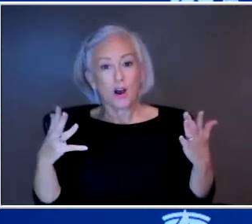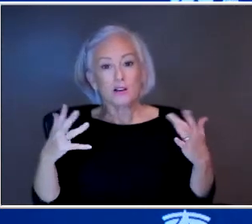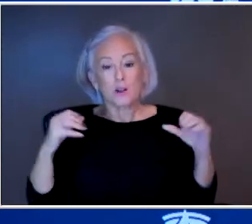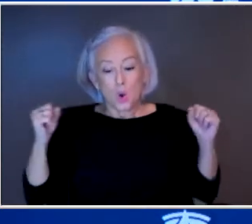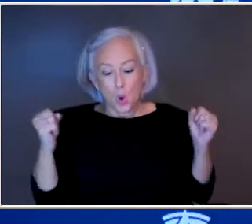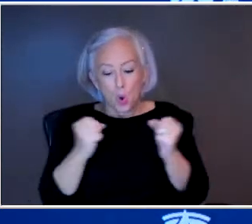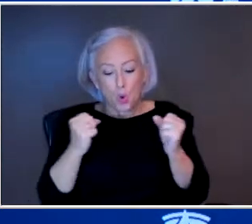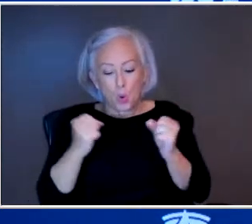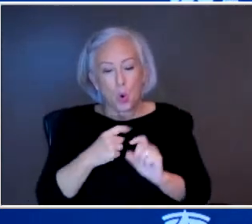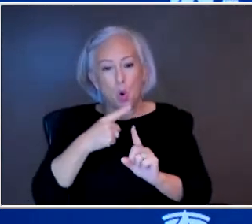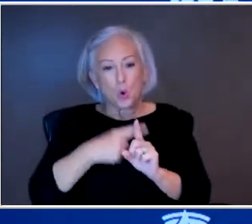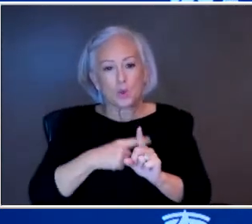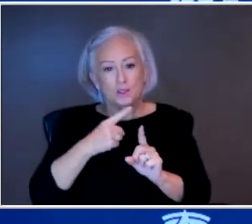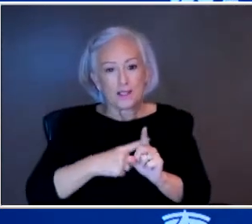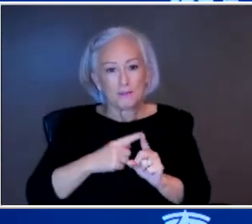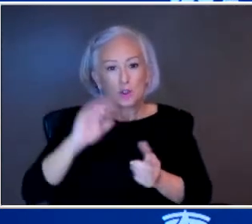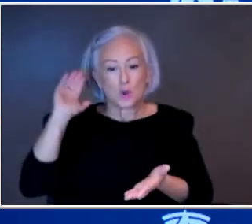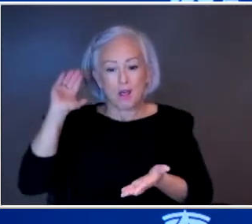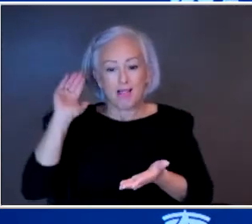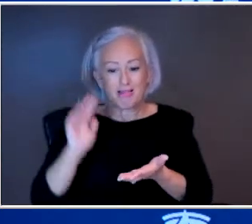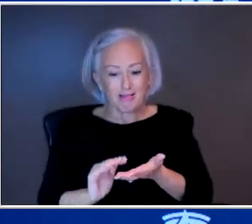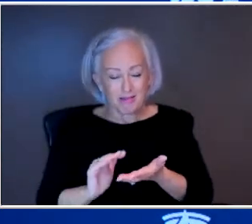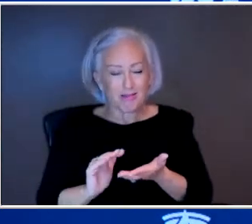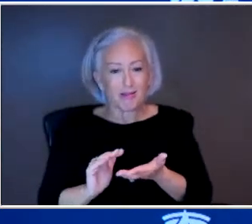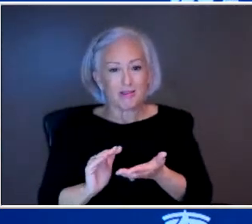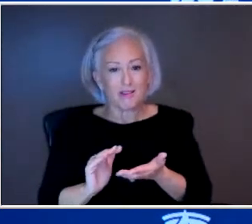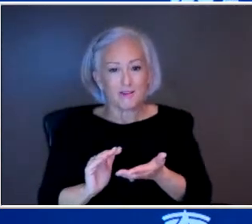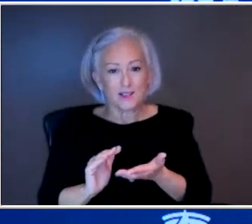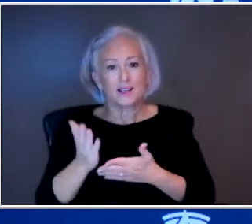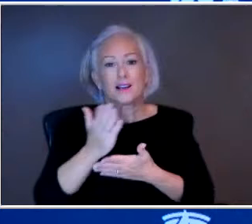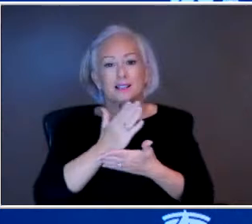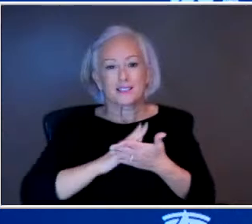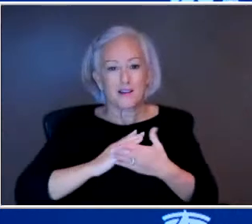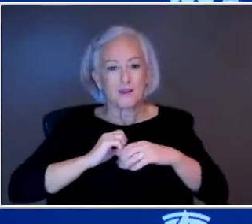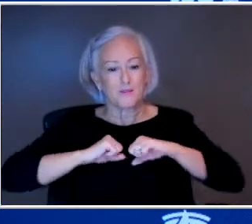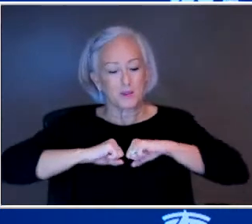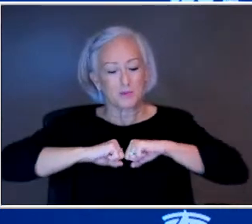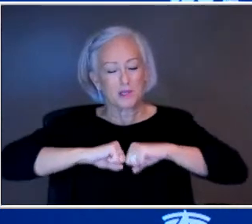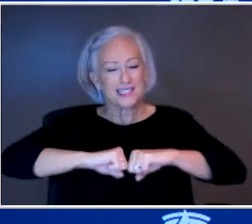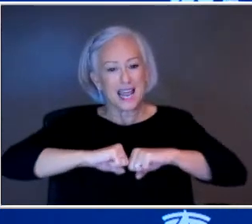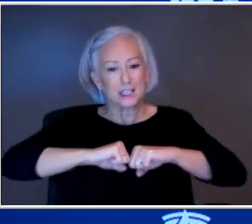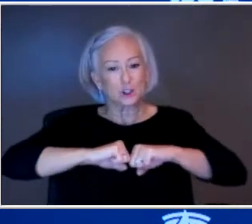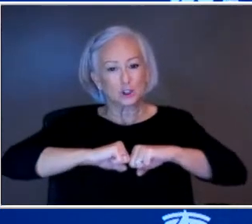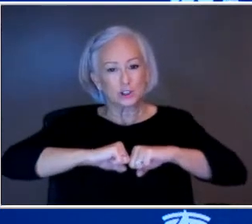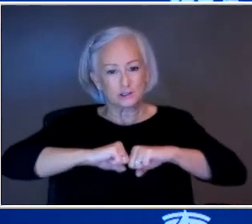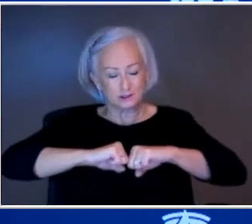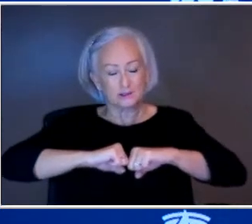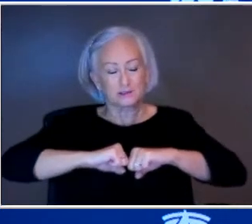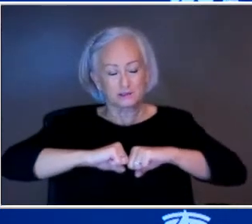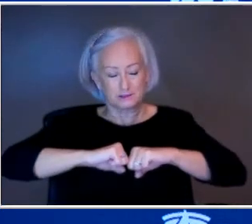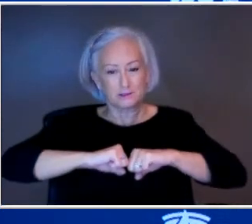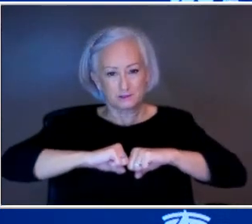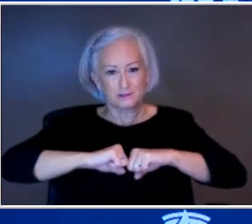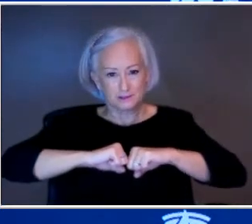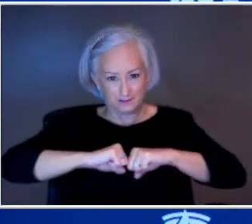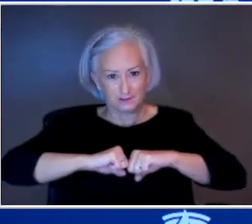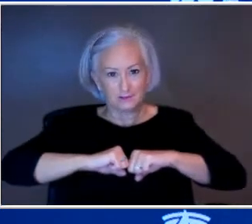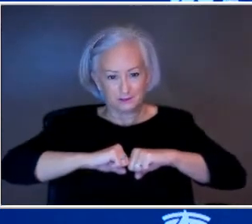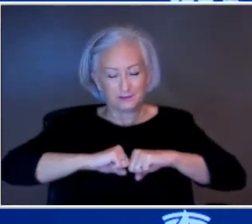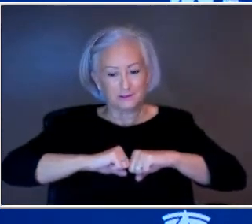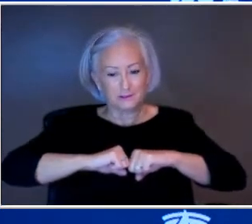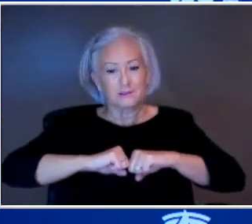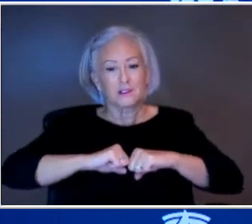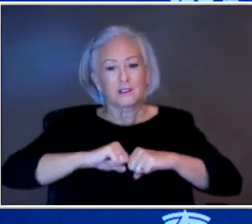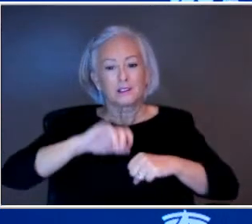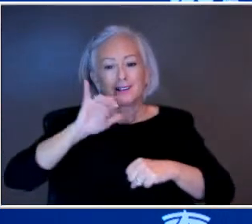or mitigate or modify some of those protective protections and factors that were released